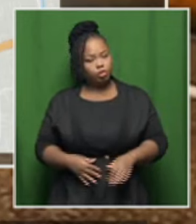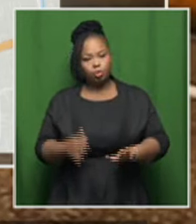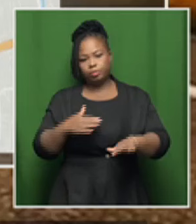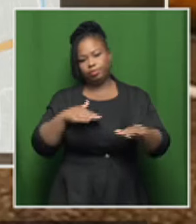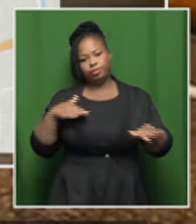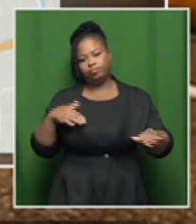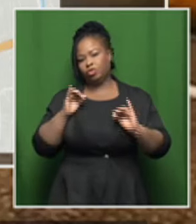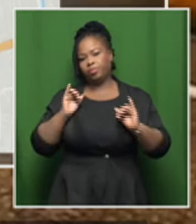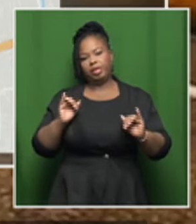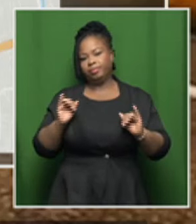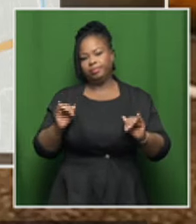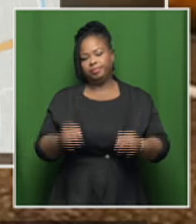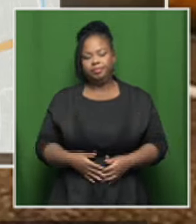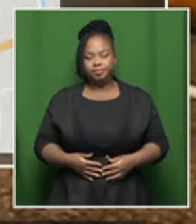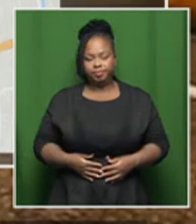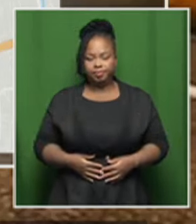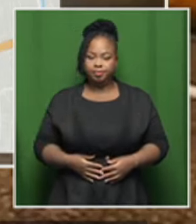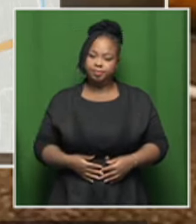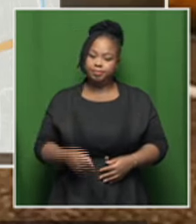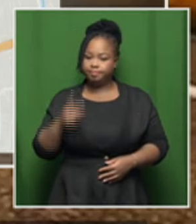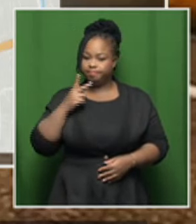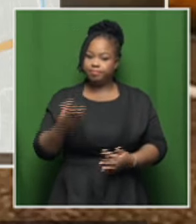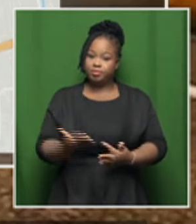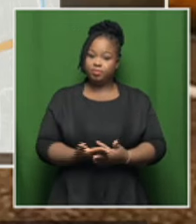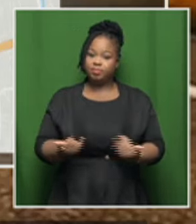volumes and the delays. All right, that's how it's looking. We're going to take a